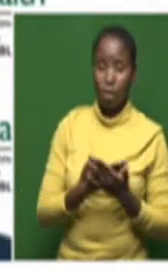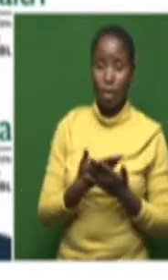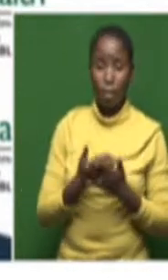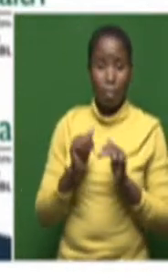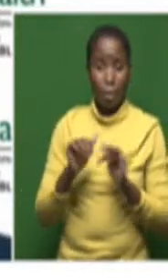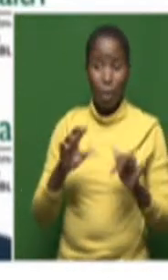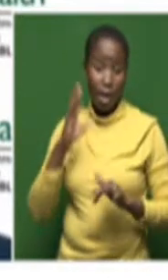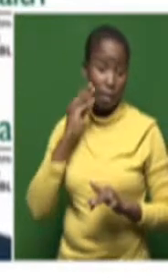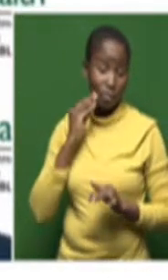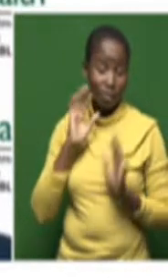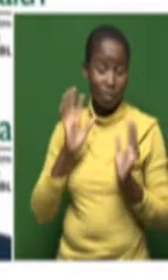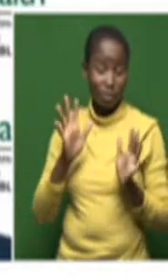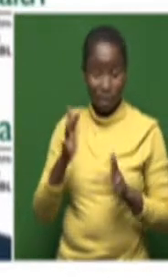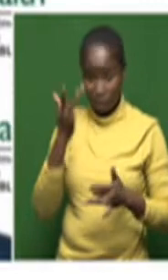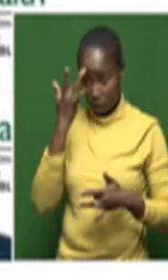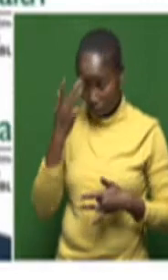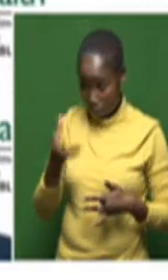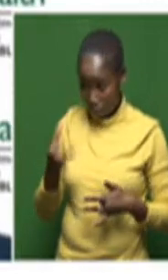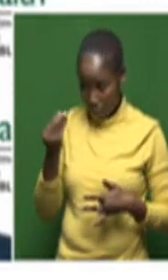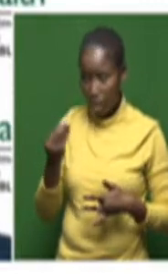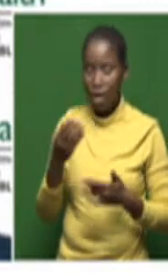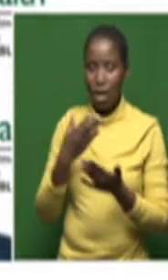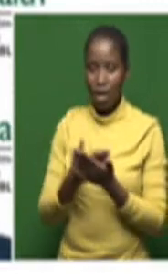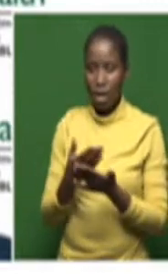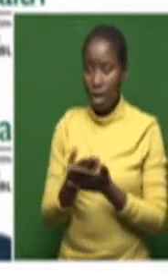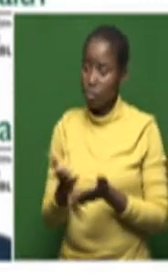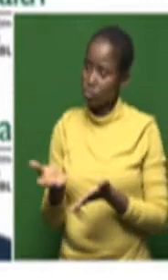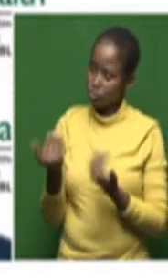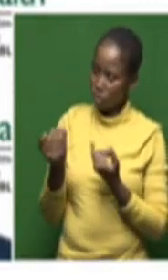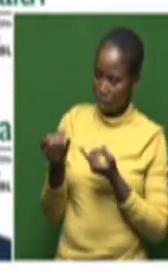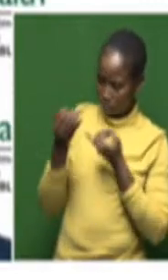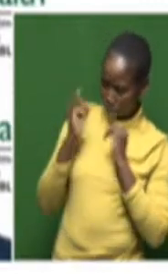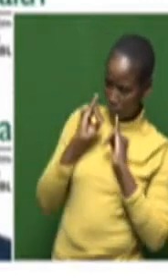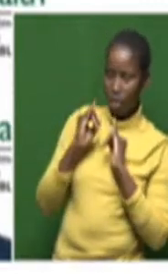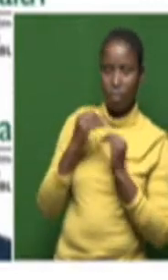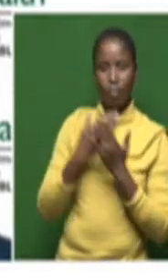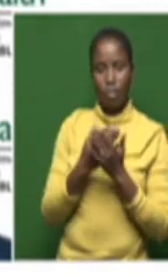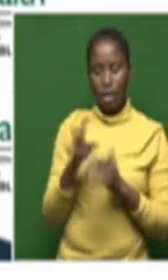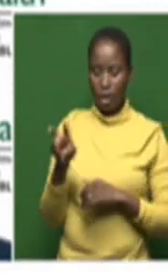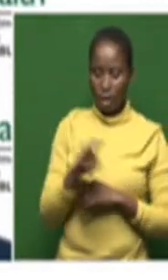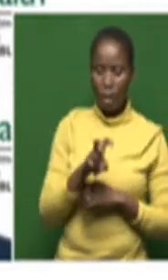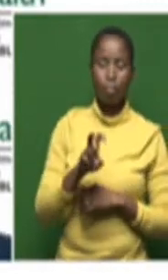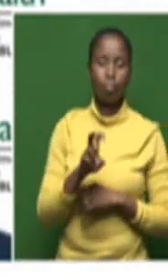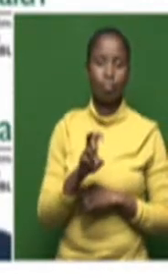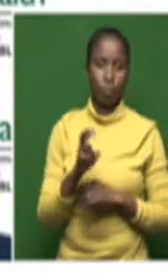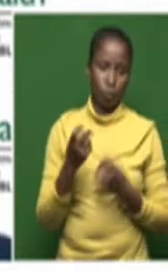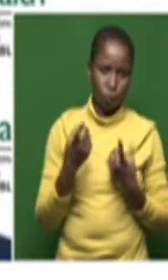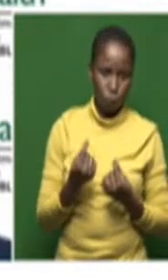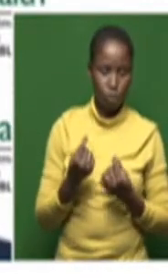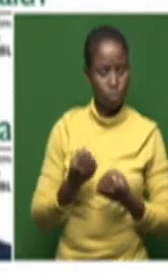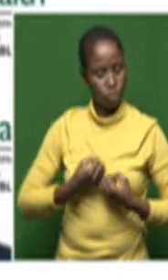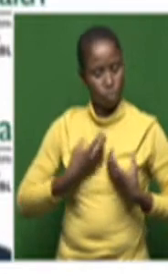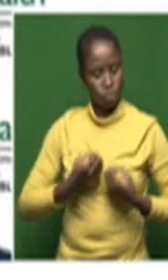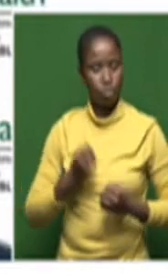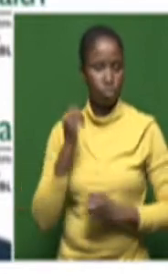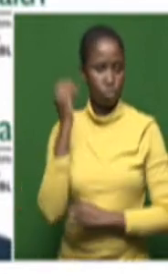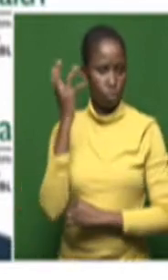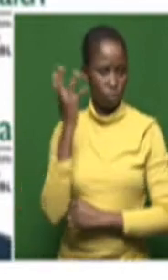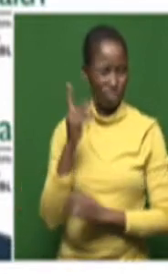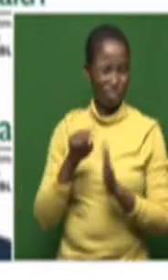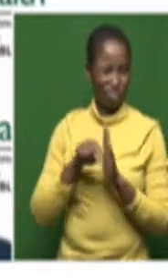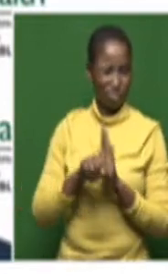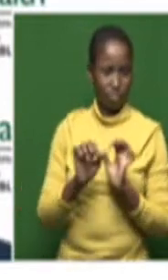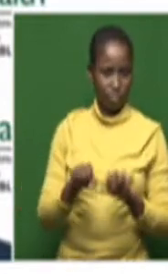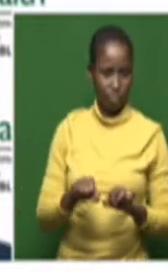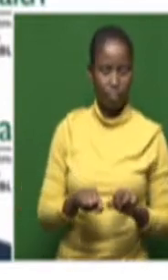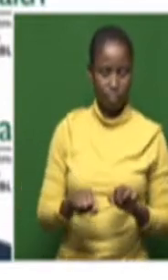actually brings the human face to the whole battle against COVID-19. Ladies and gentlemen, this